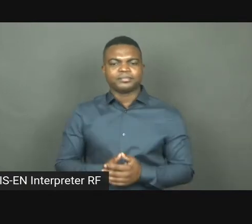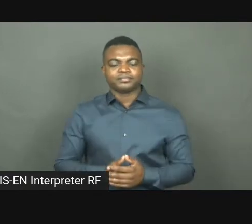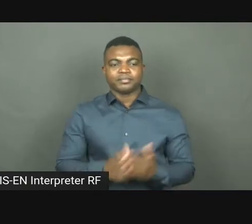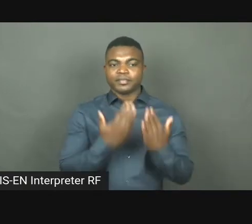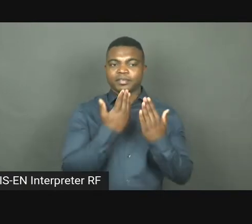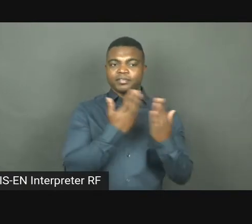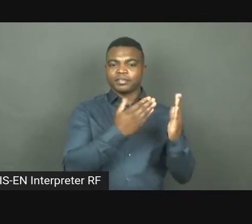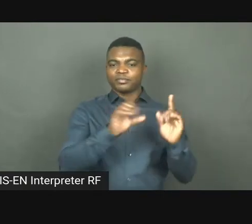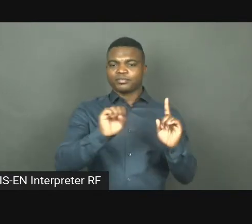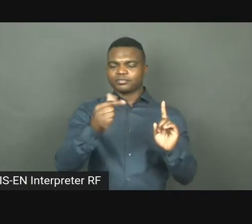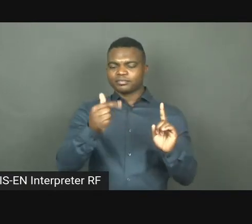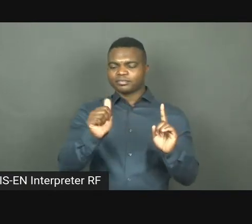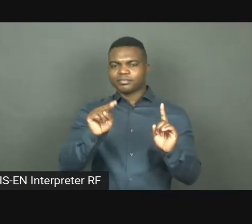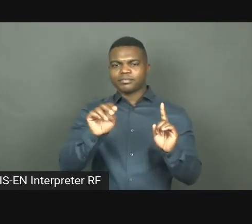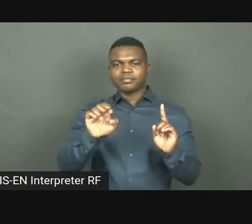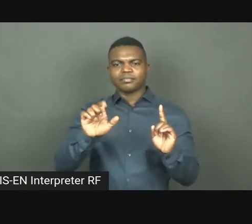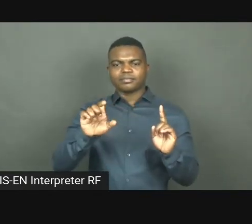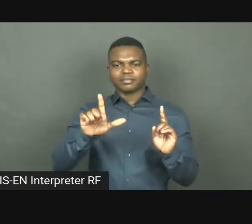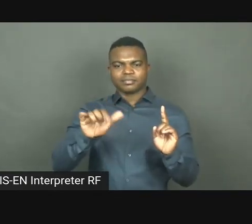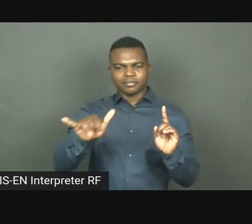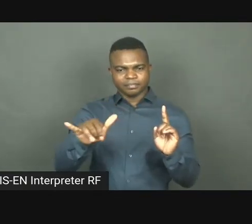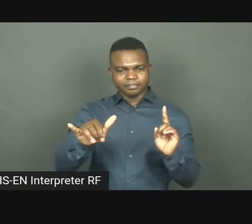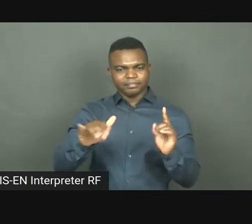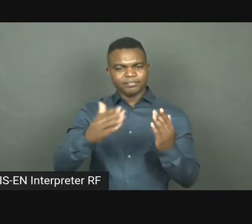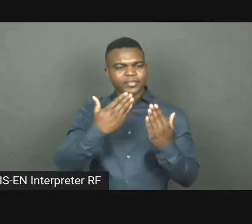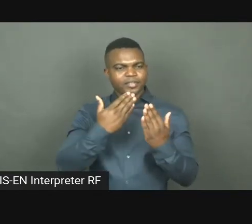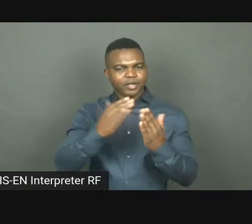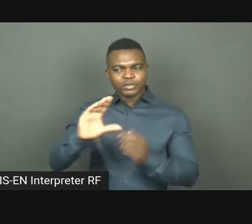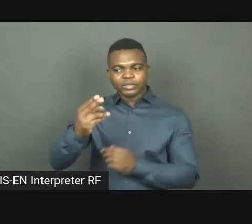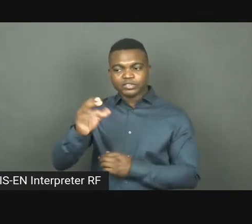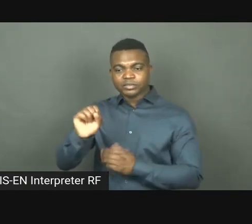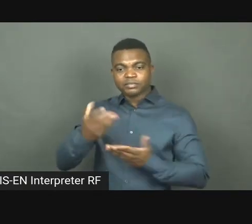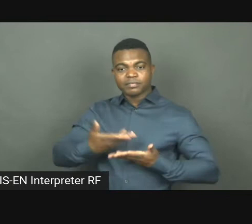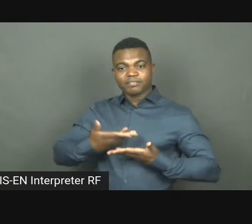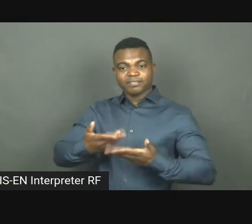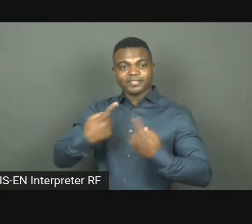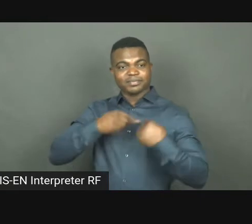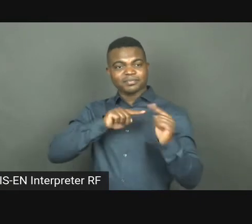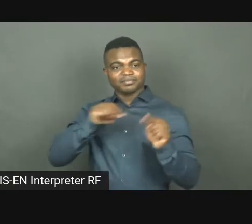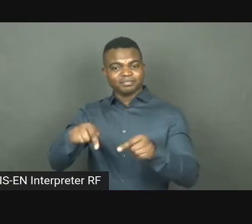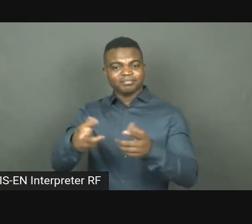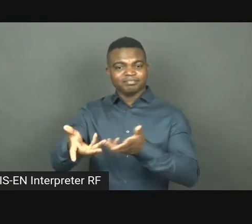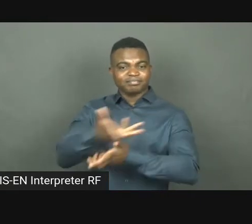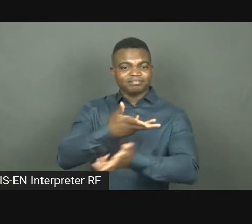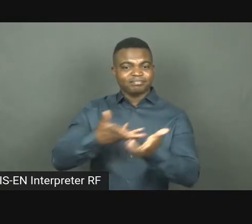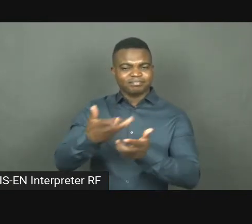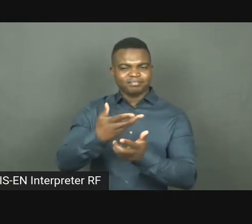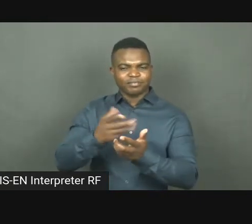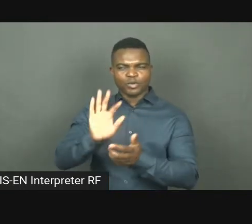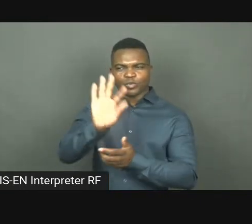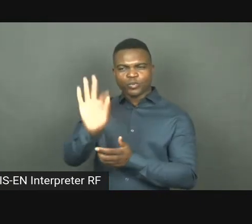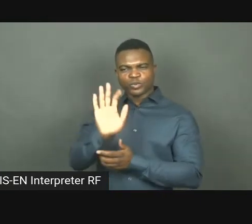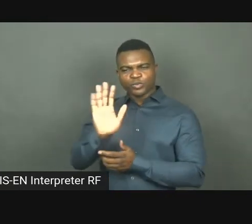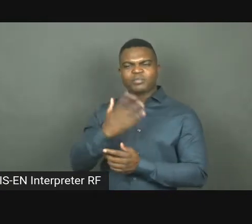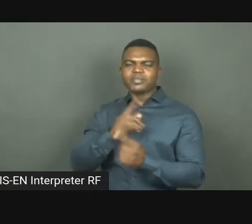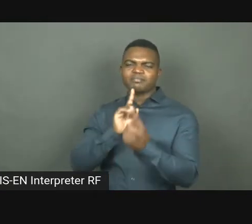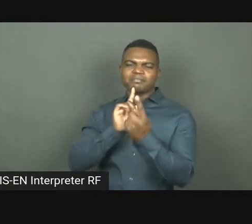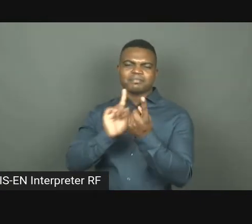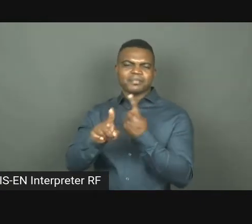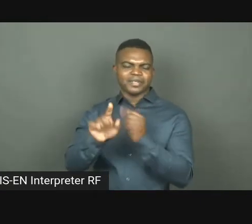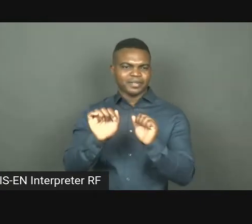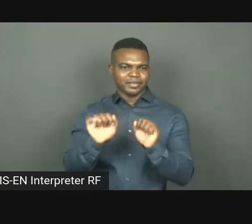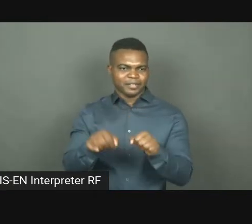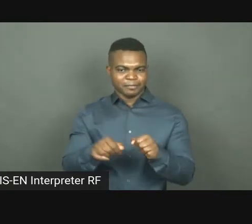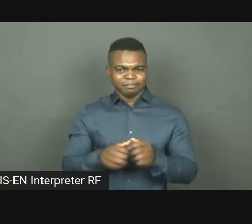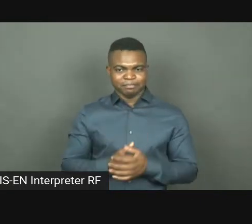HIV service organizations in the United States as a buddy to people living with